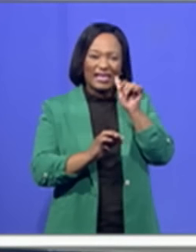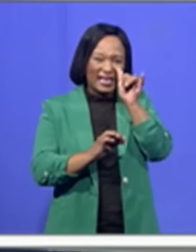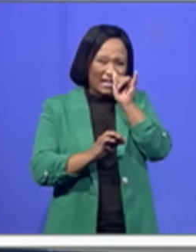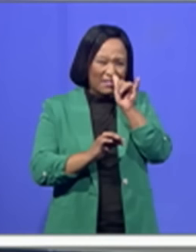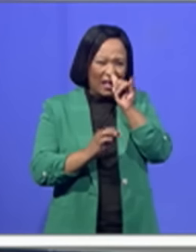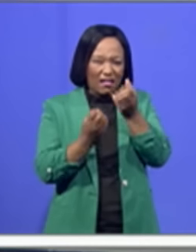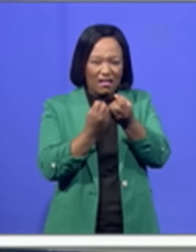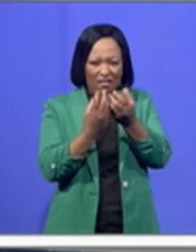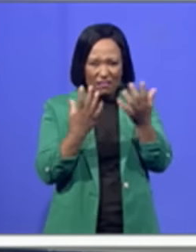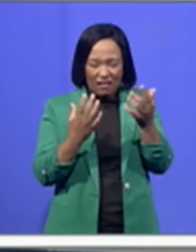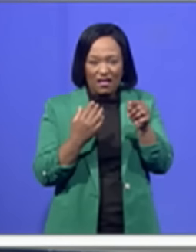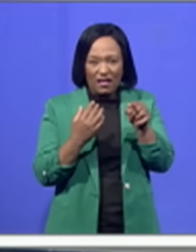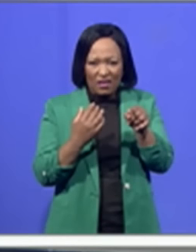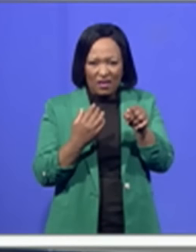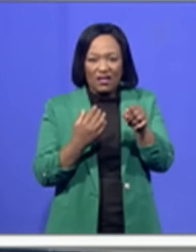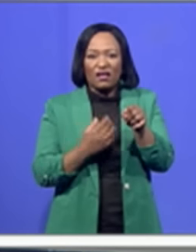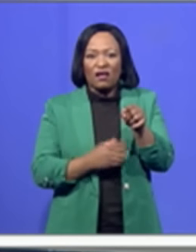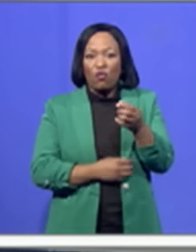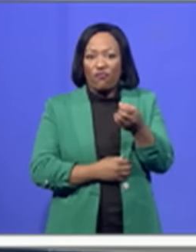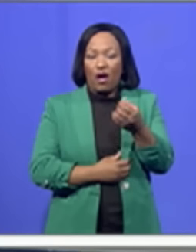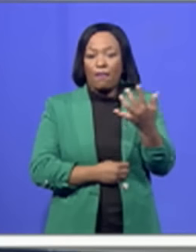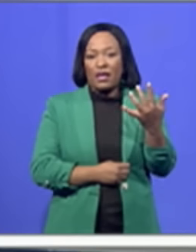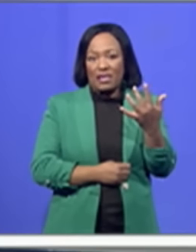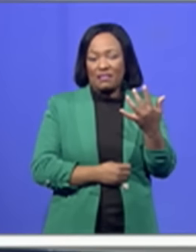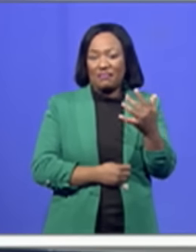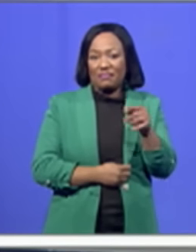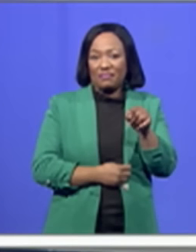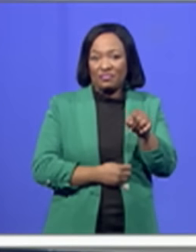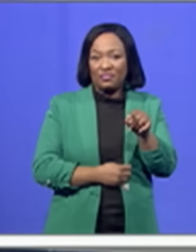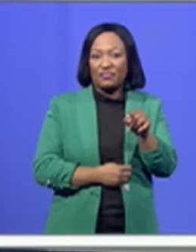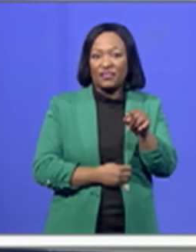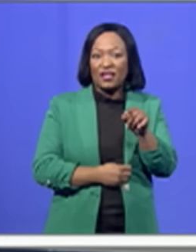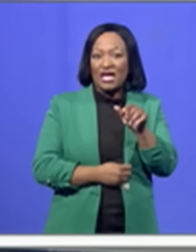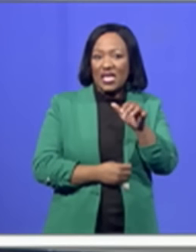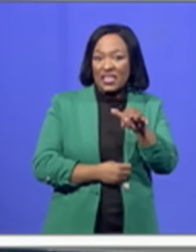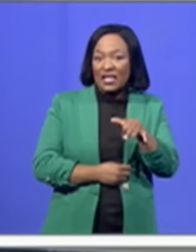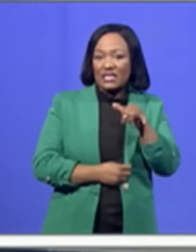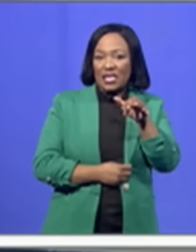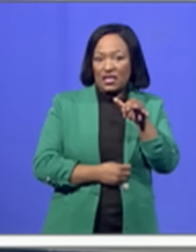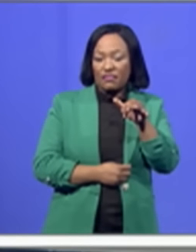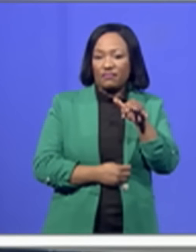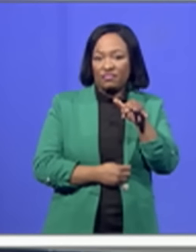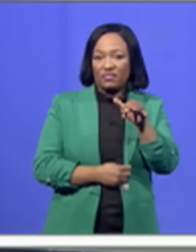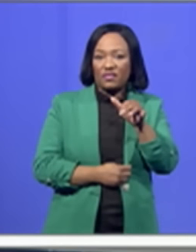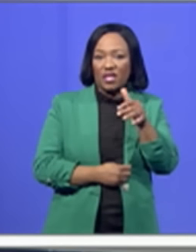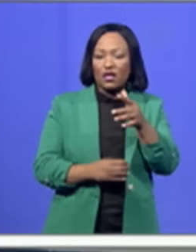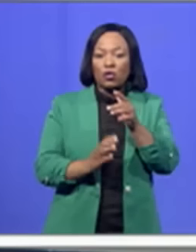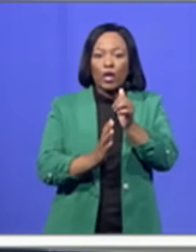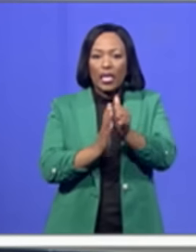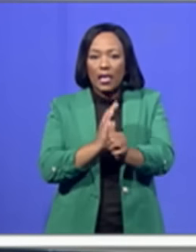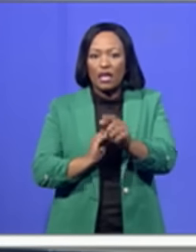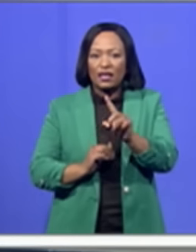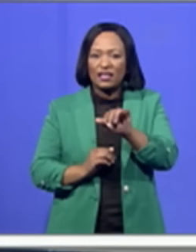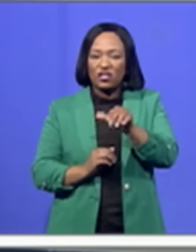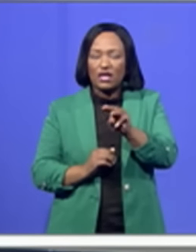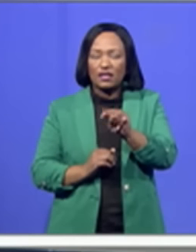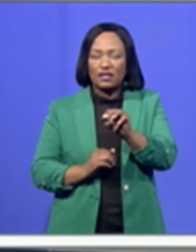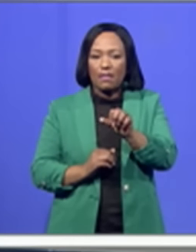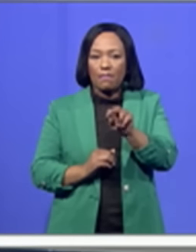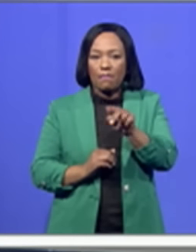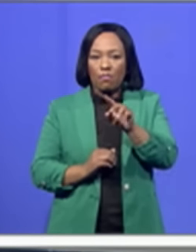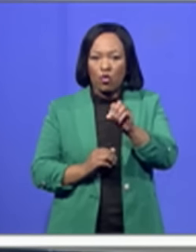balwa go ye 30 go balwa molato wa kgalala ya mmino DJ Sambodi le maiteko a polao ya rakgwebo wa